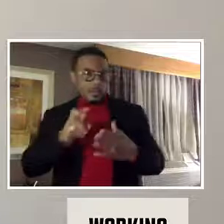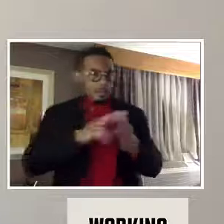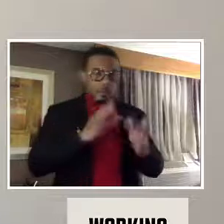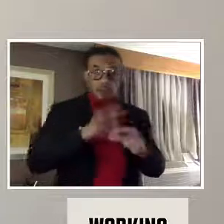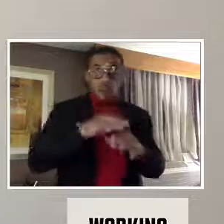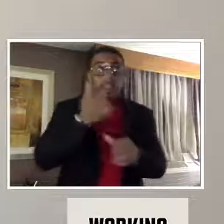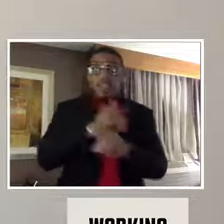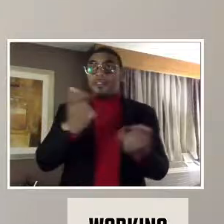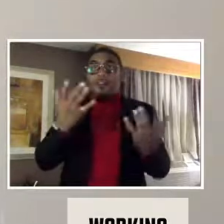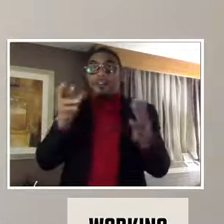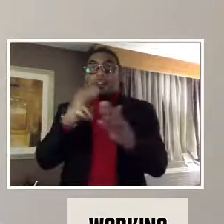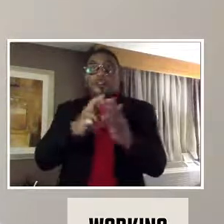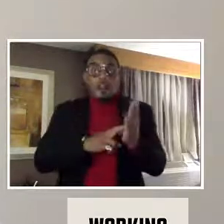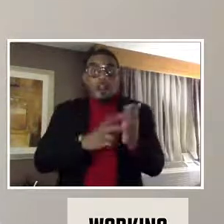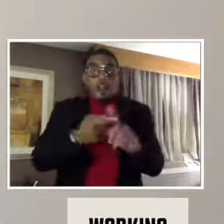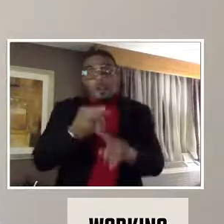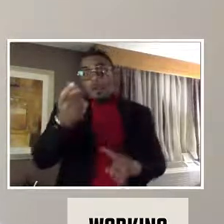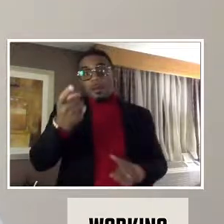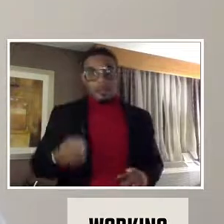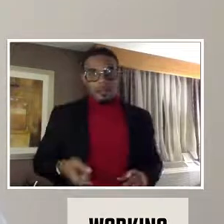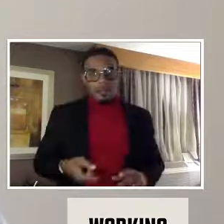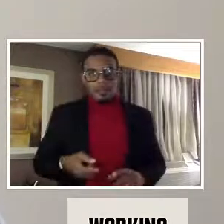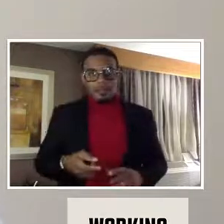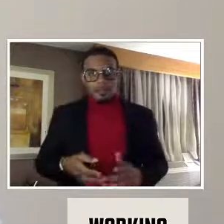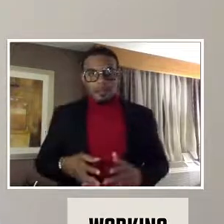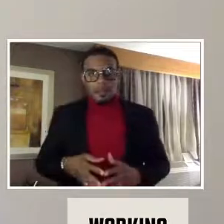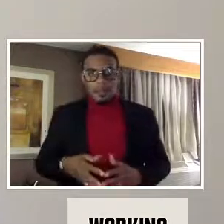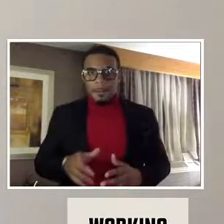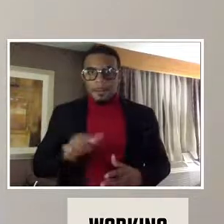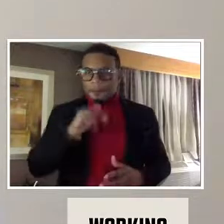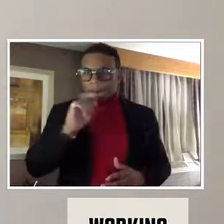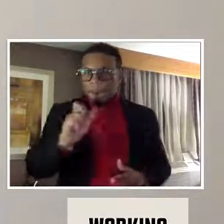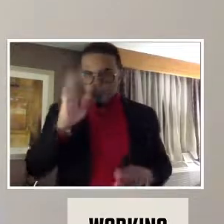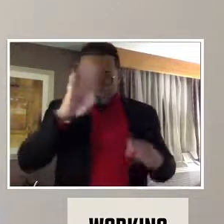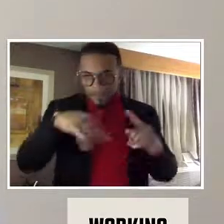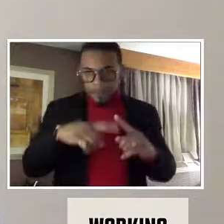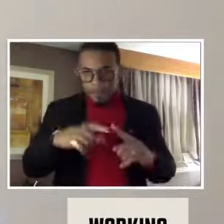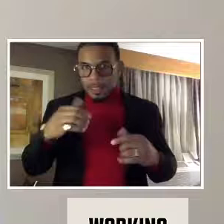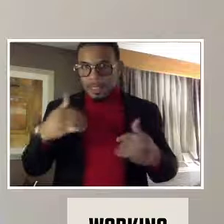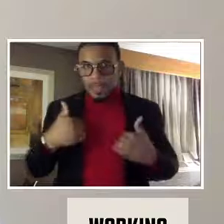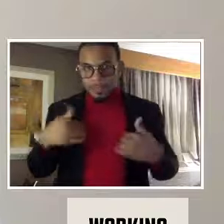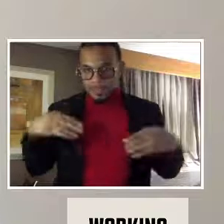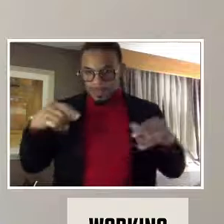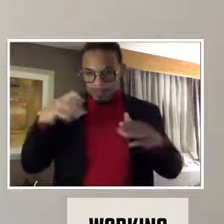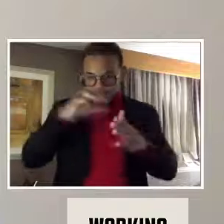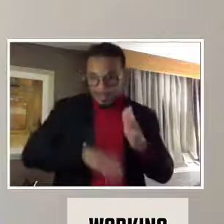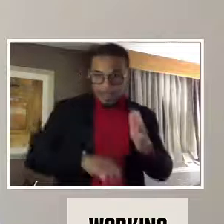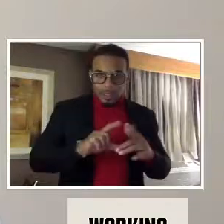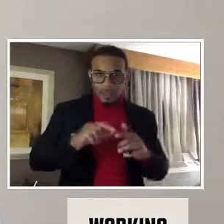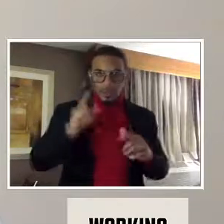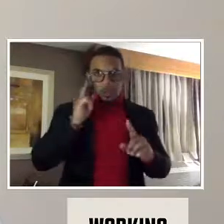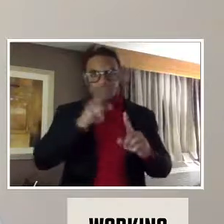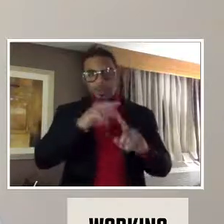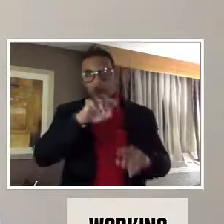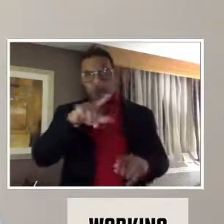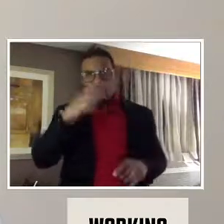because everyone is registered automatically, where you don't have to worry about having your pay docked to head to the polls because Election